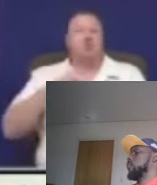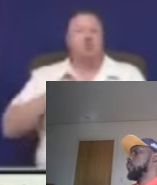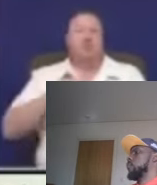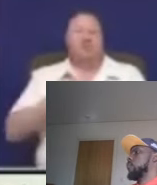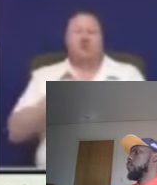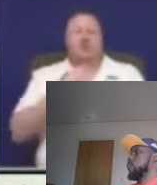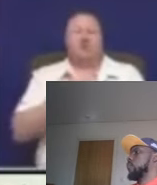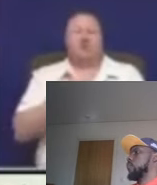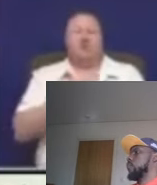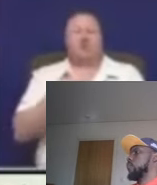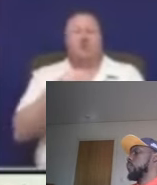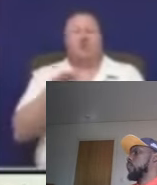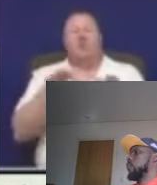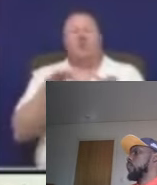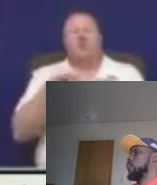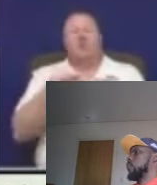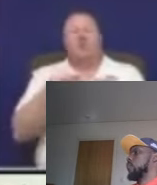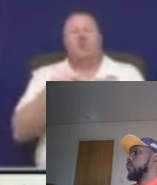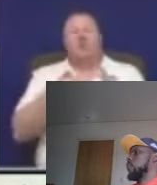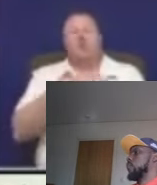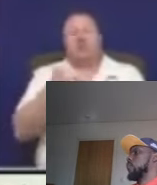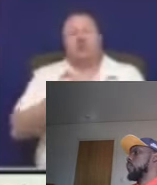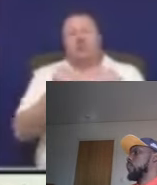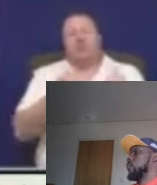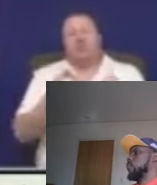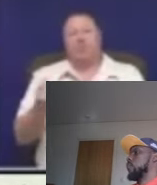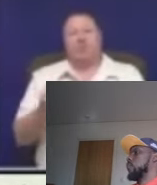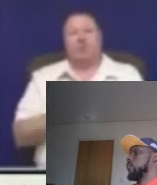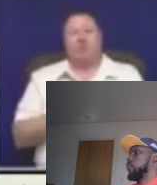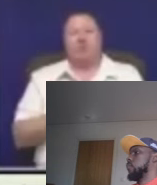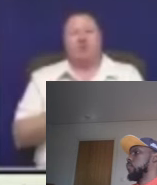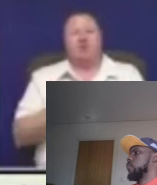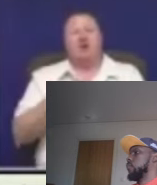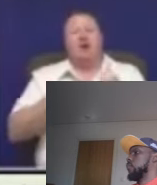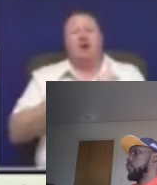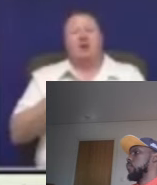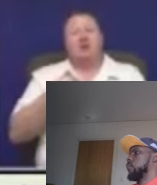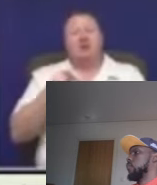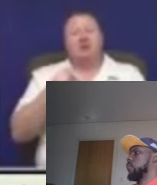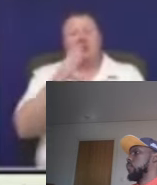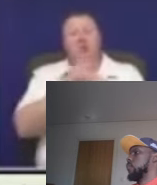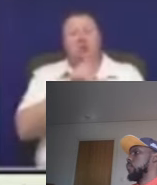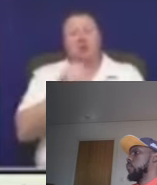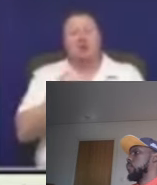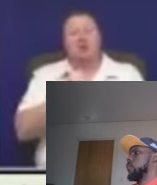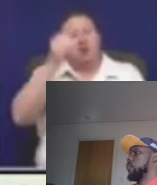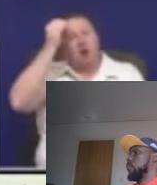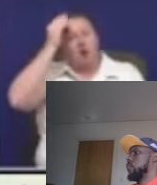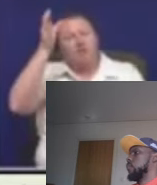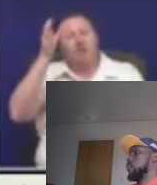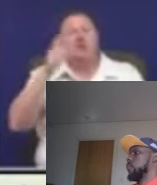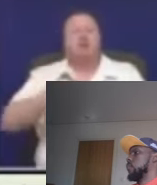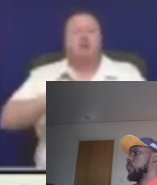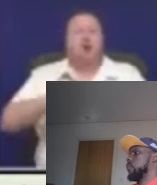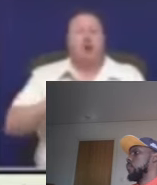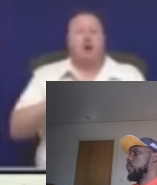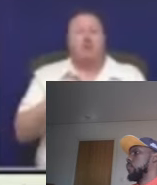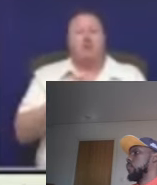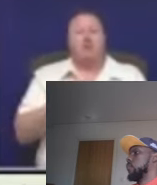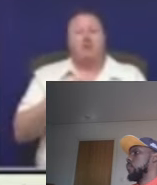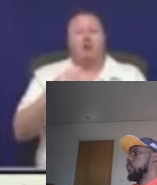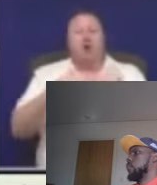of working on public projects. This decisive action ensures that only competent, reliable contractors